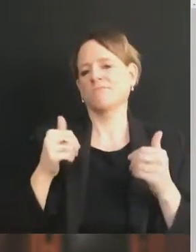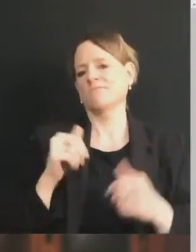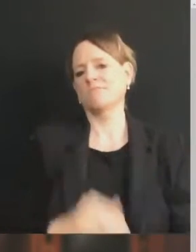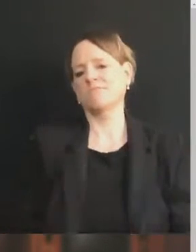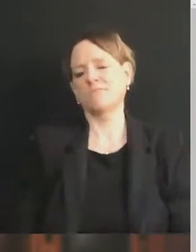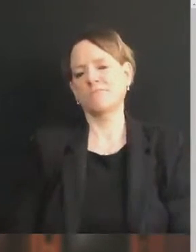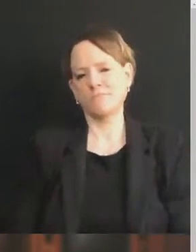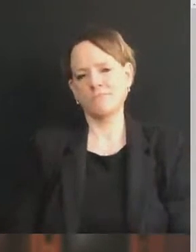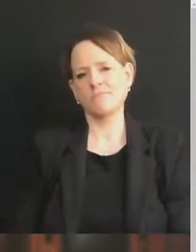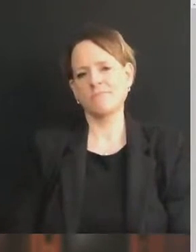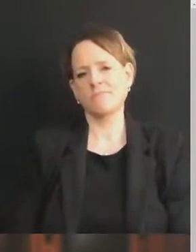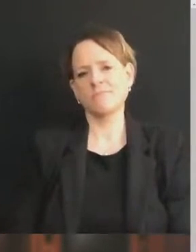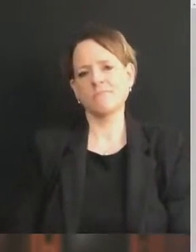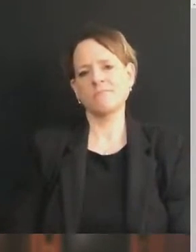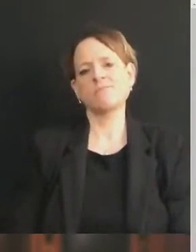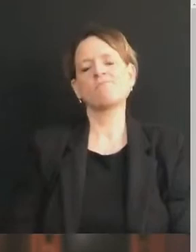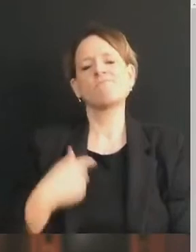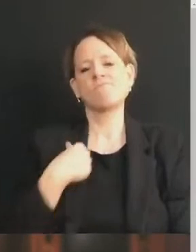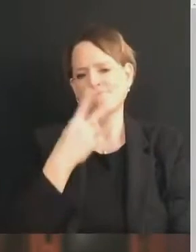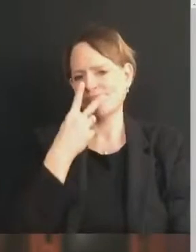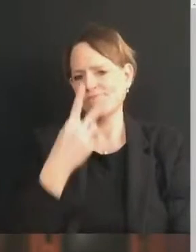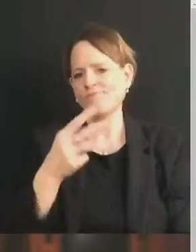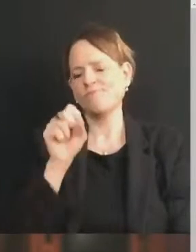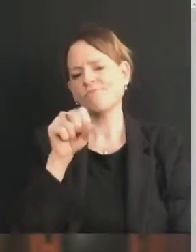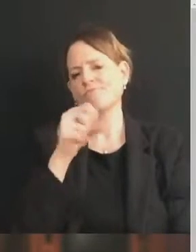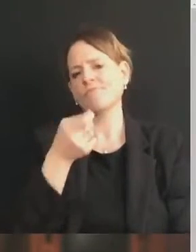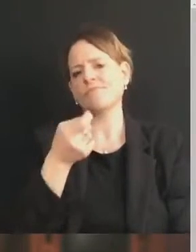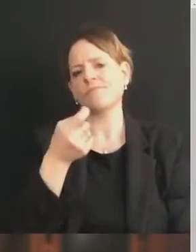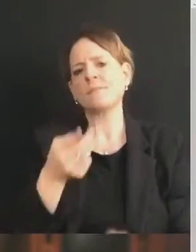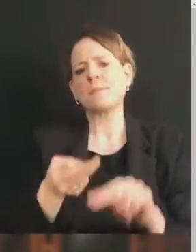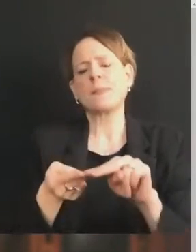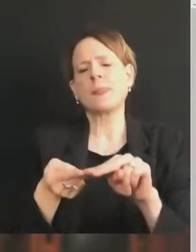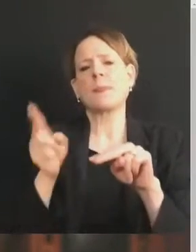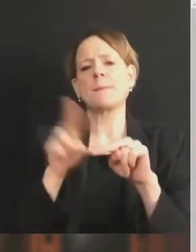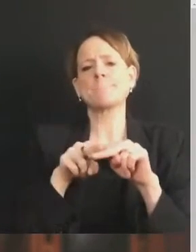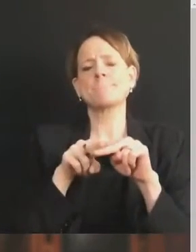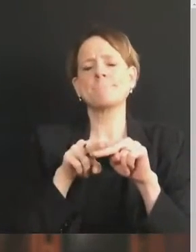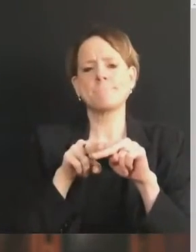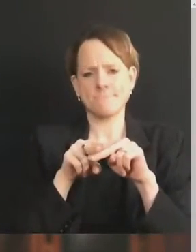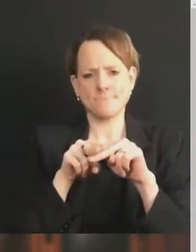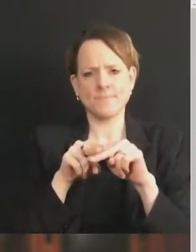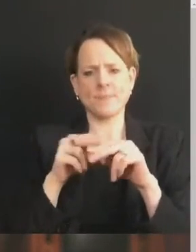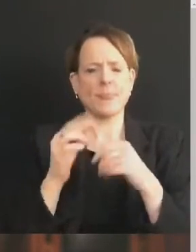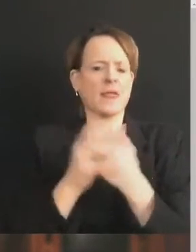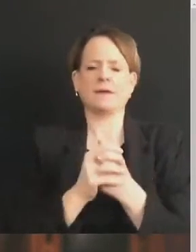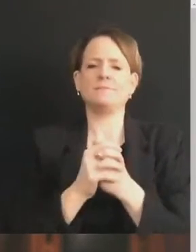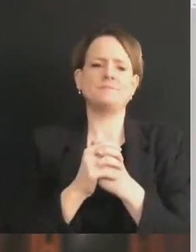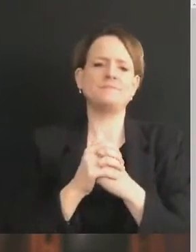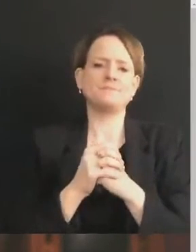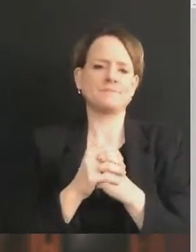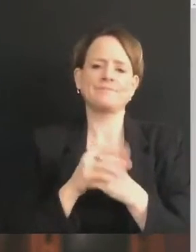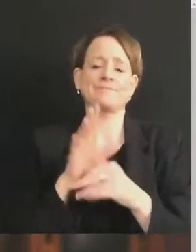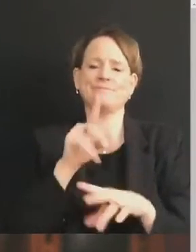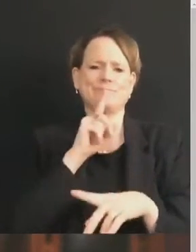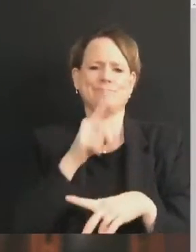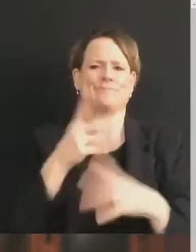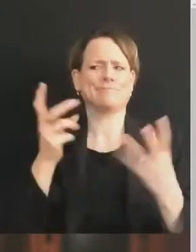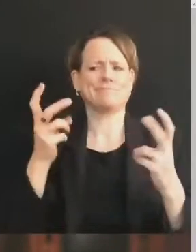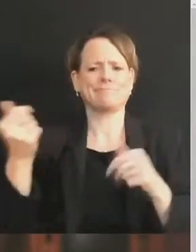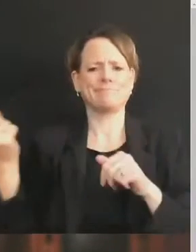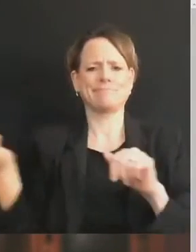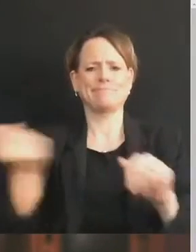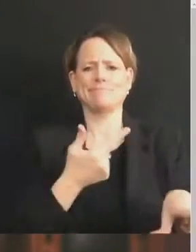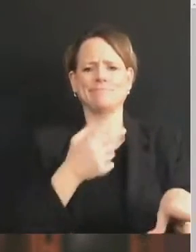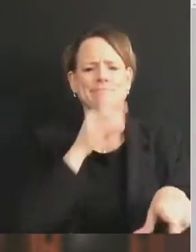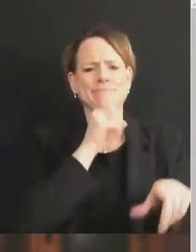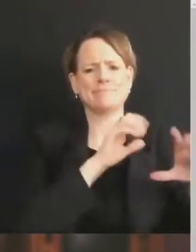groups. But it really, I think the broad message here is that it is spreading in all age groups